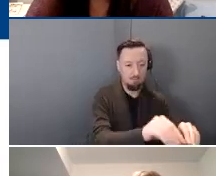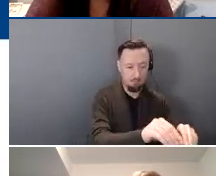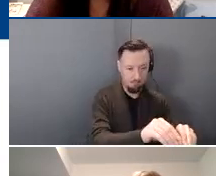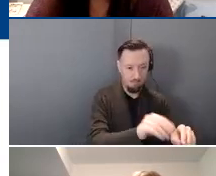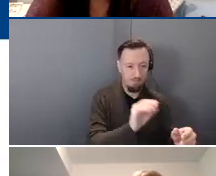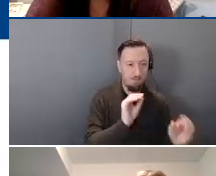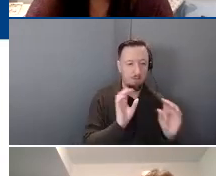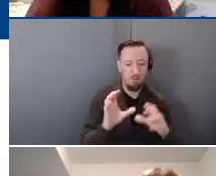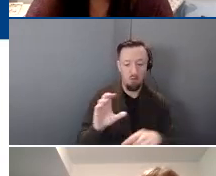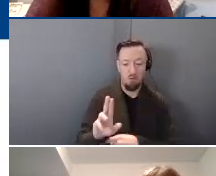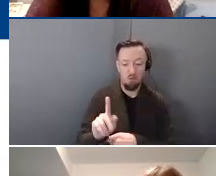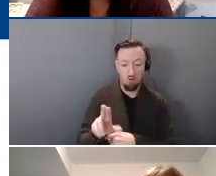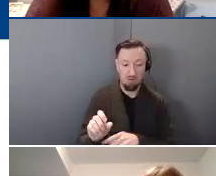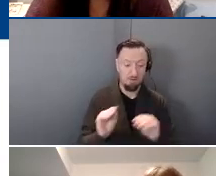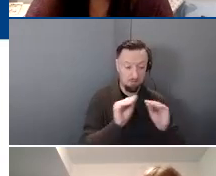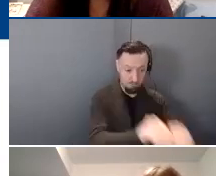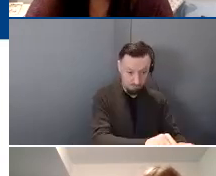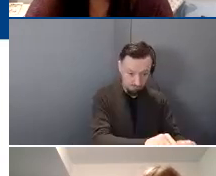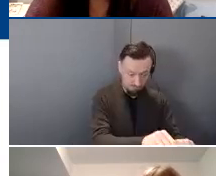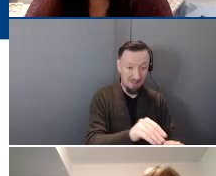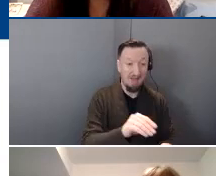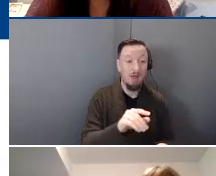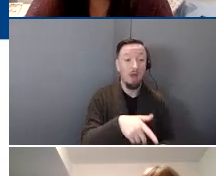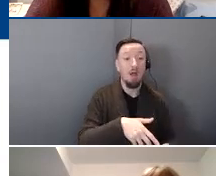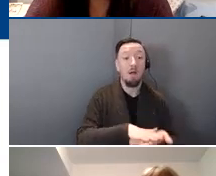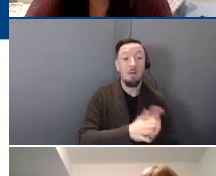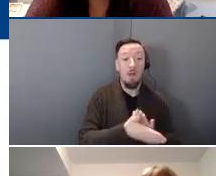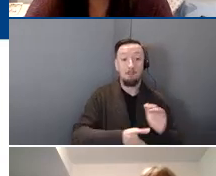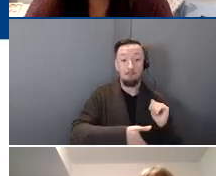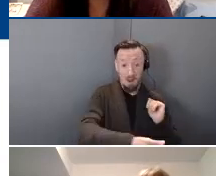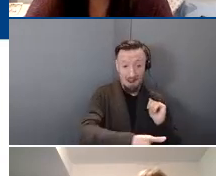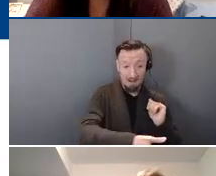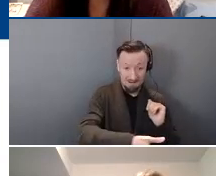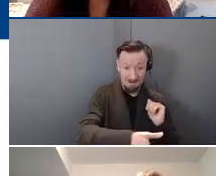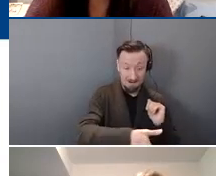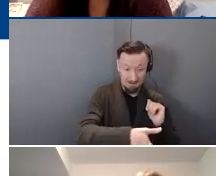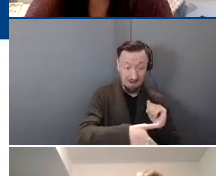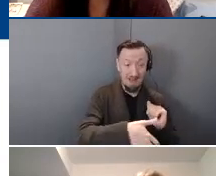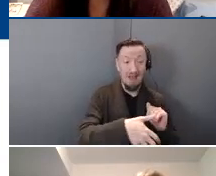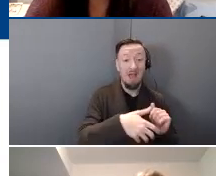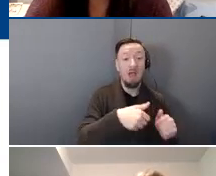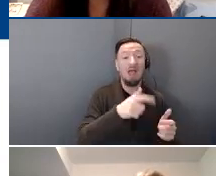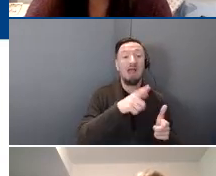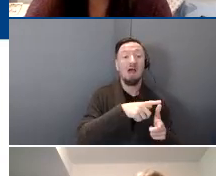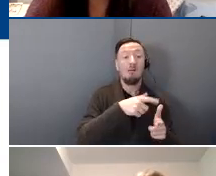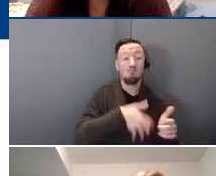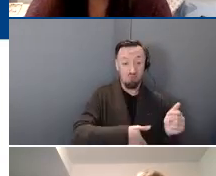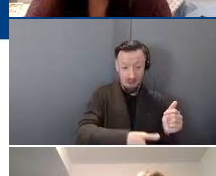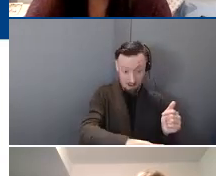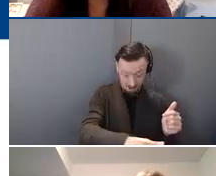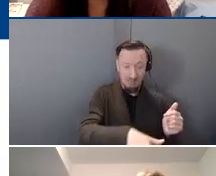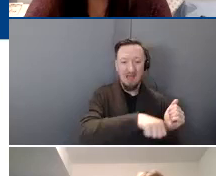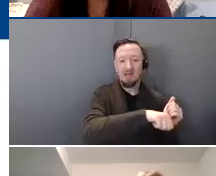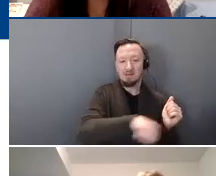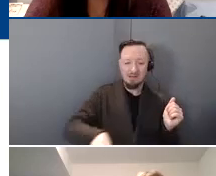cesarean, and then they would remove the implant or the implanted uterus, which is very, very interesting to me to think